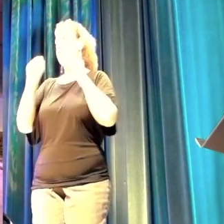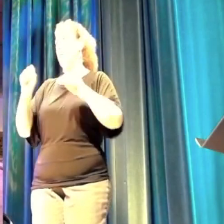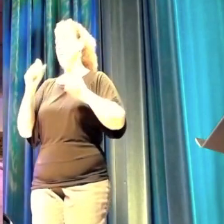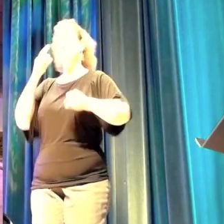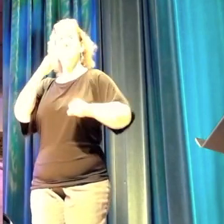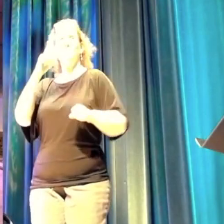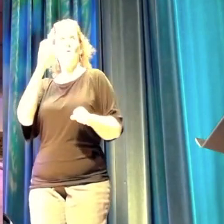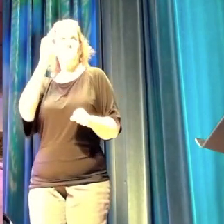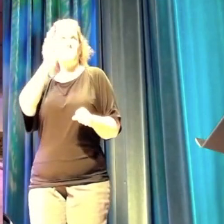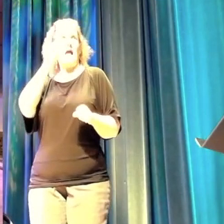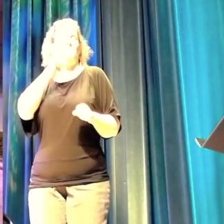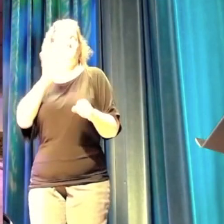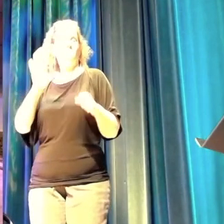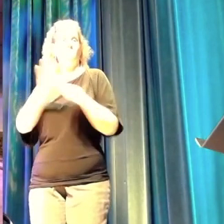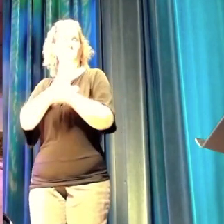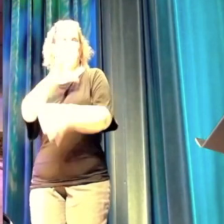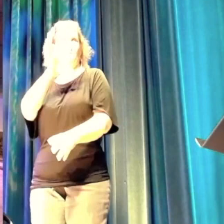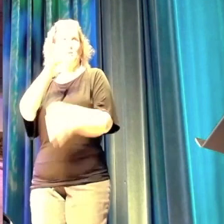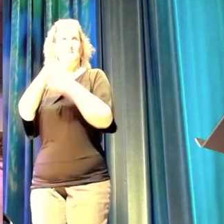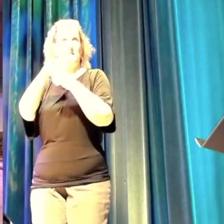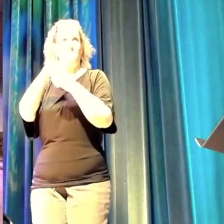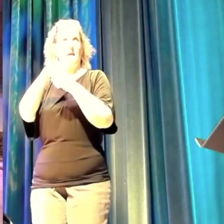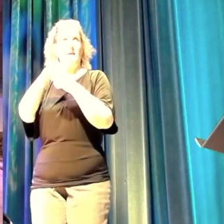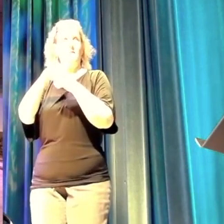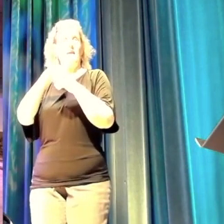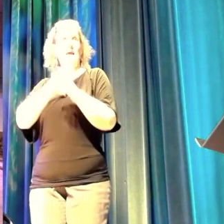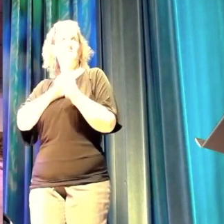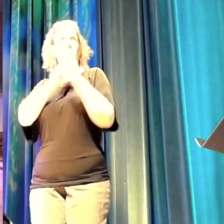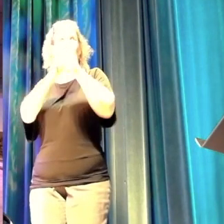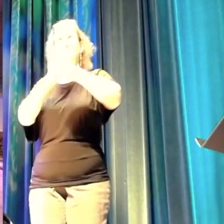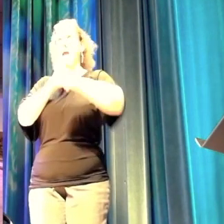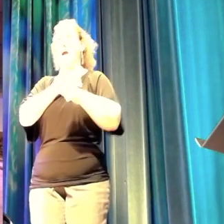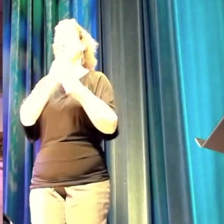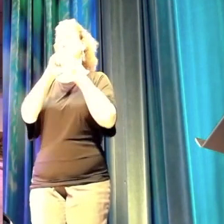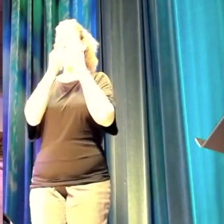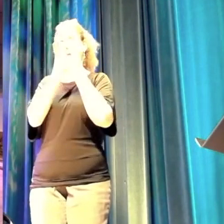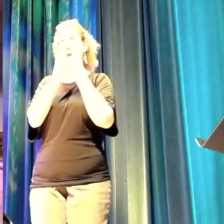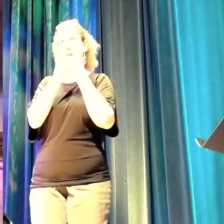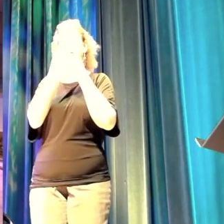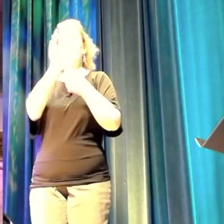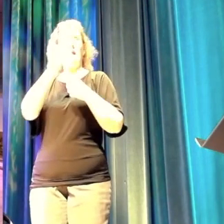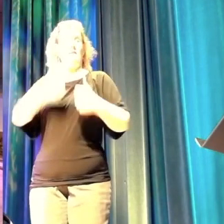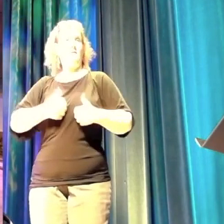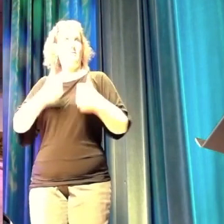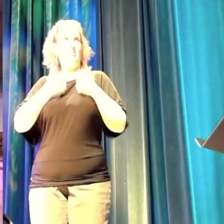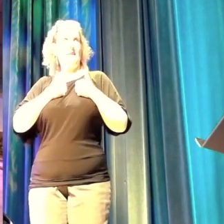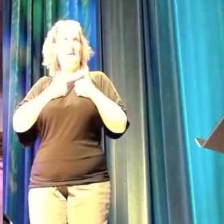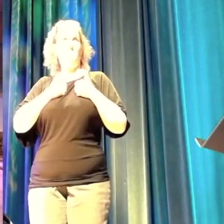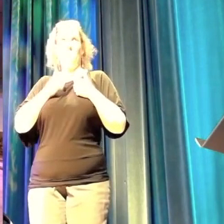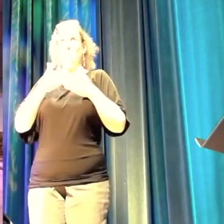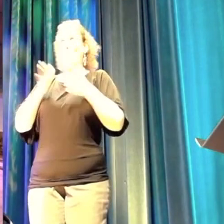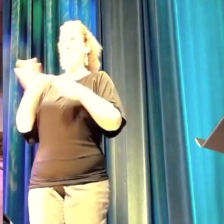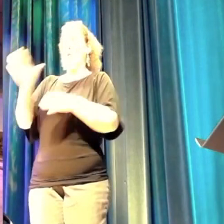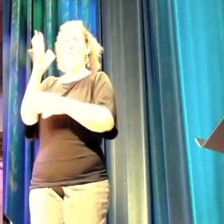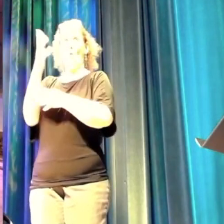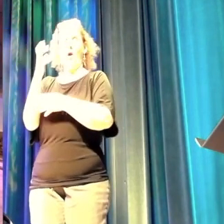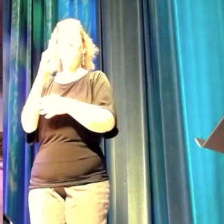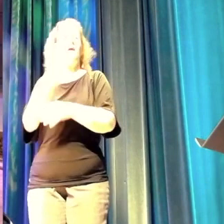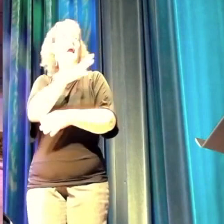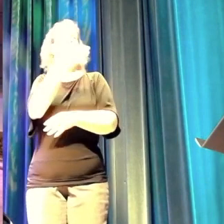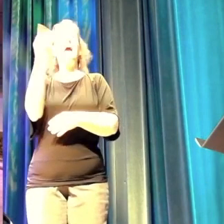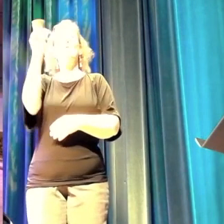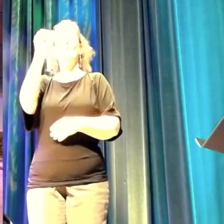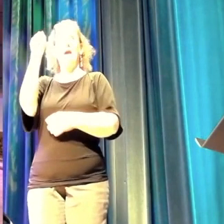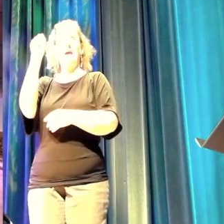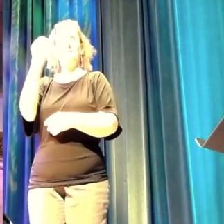the blind to fully participate in and contribute to our society and to live the lives they want. And whereas the